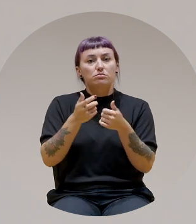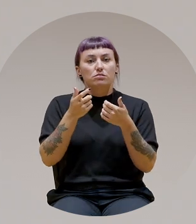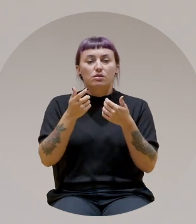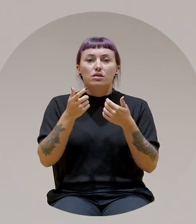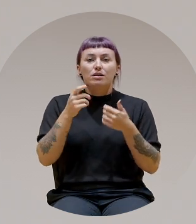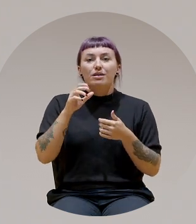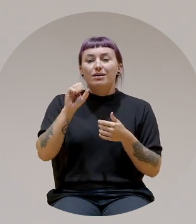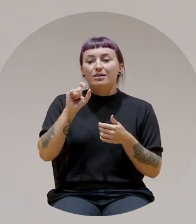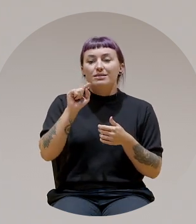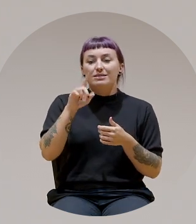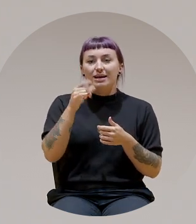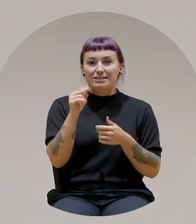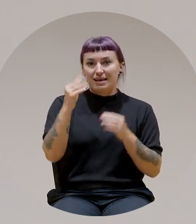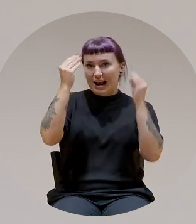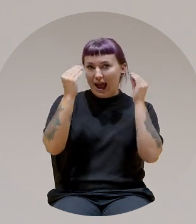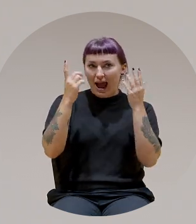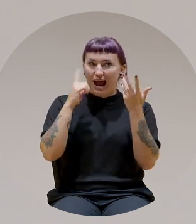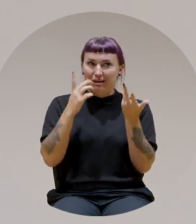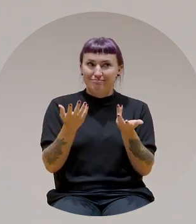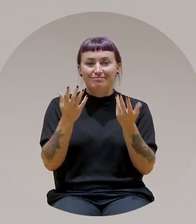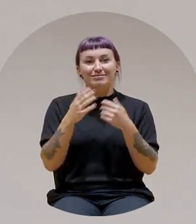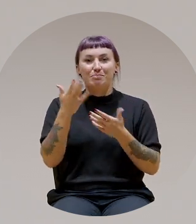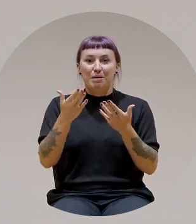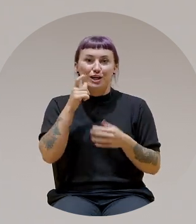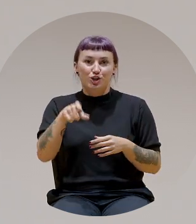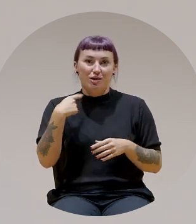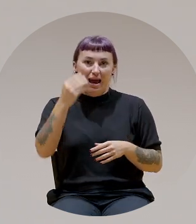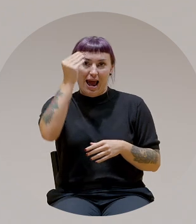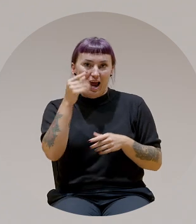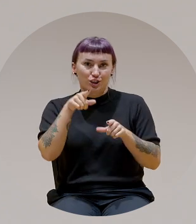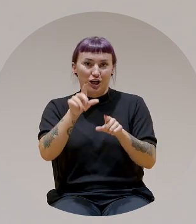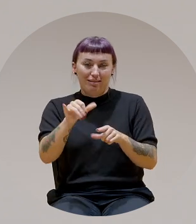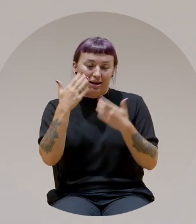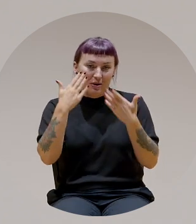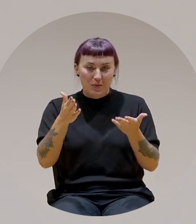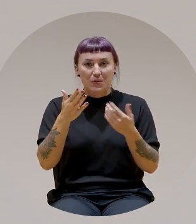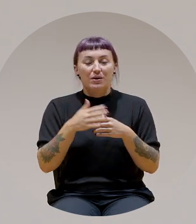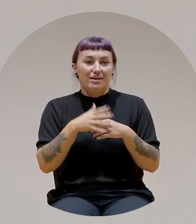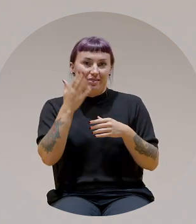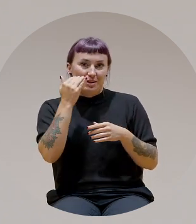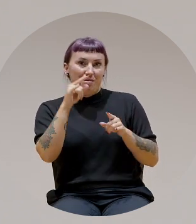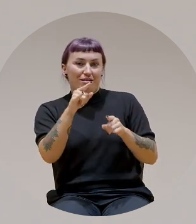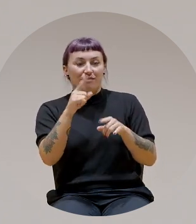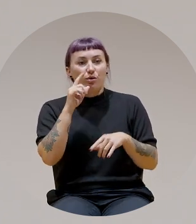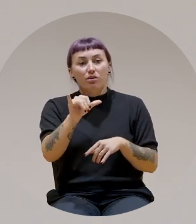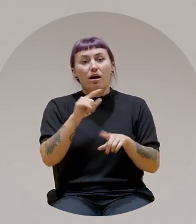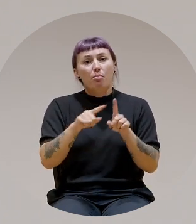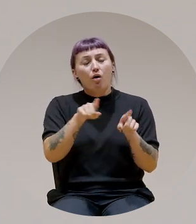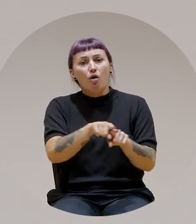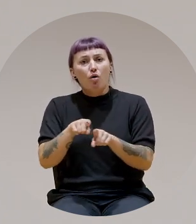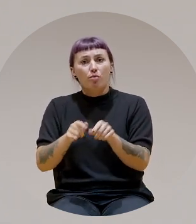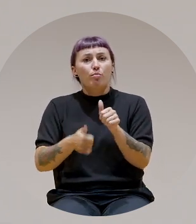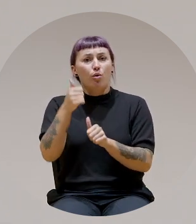I don't know if the Stetson maybe was a faux pas. He shouldn't have been wearing the hat, or they were just getting at him for it. Yeah. But there are